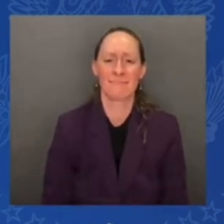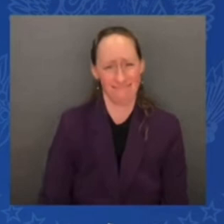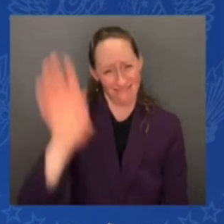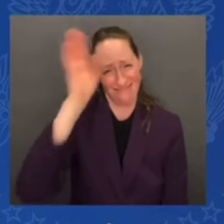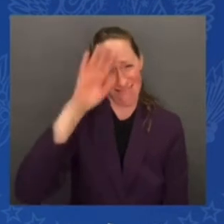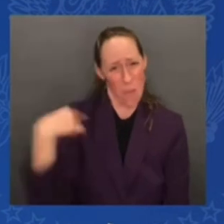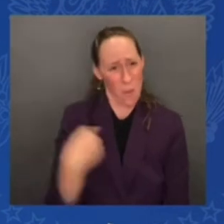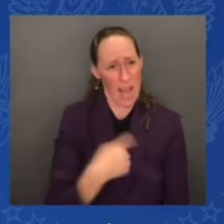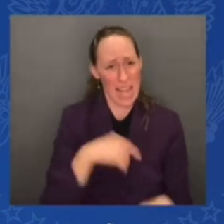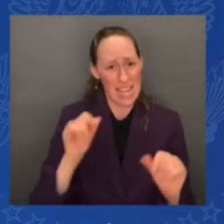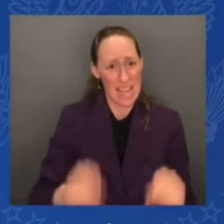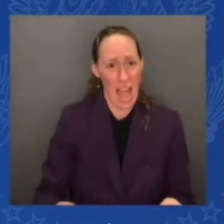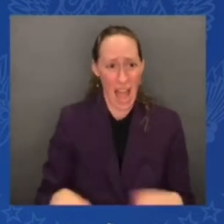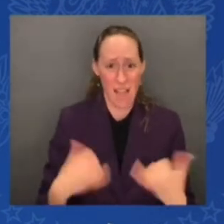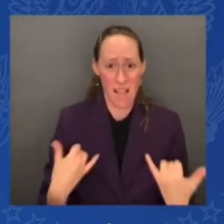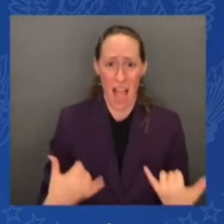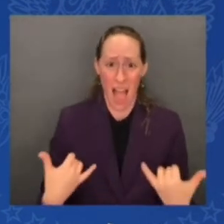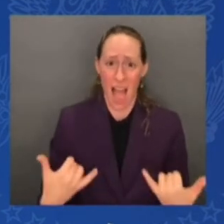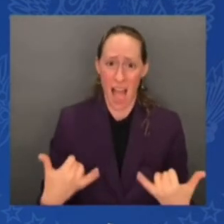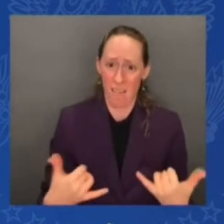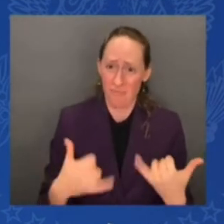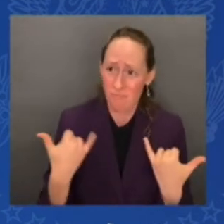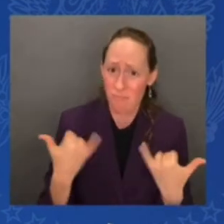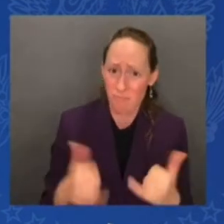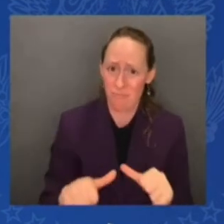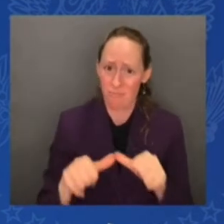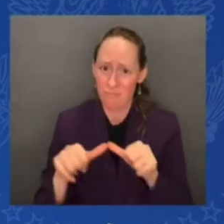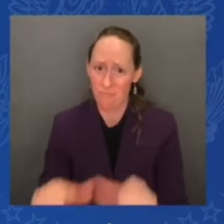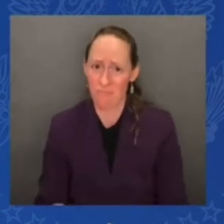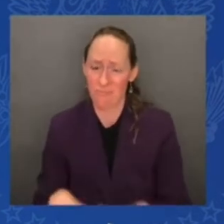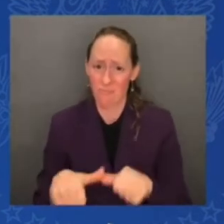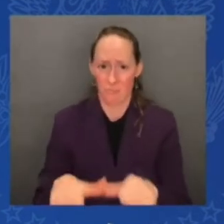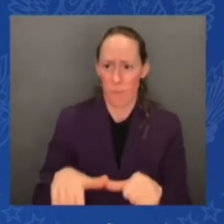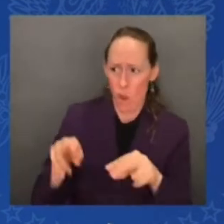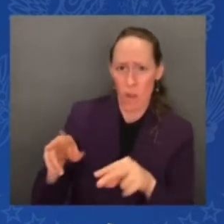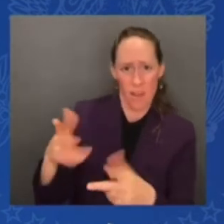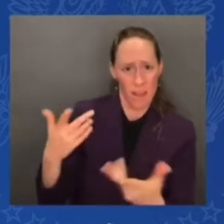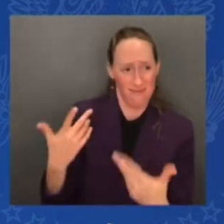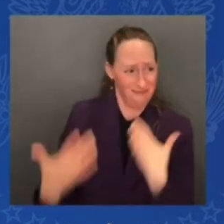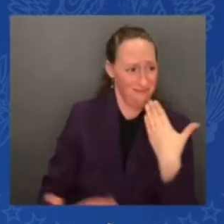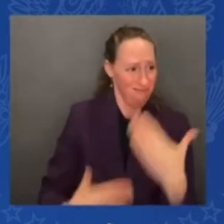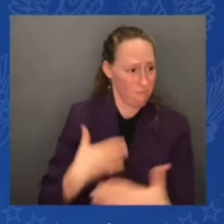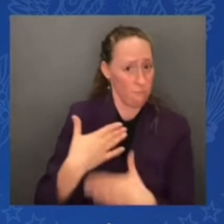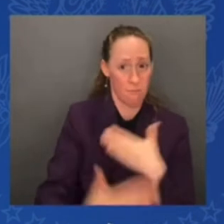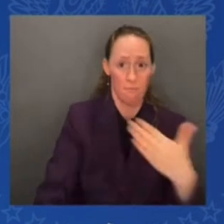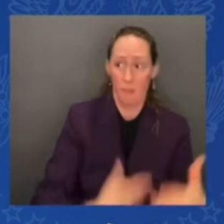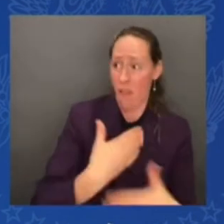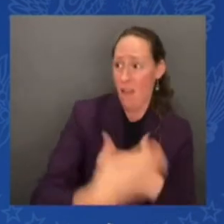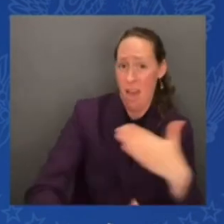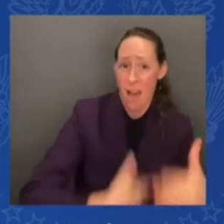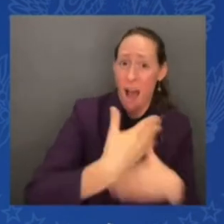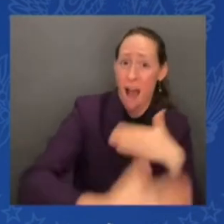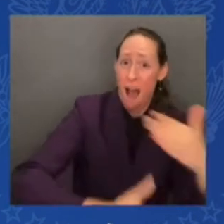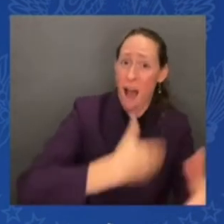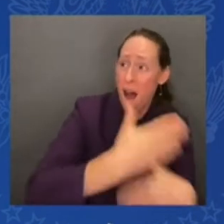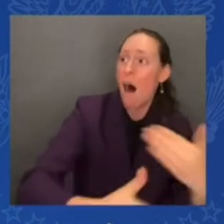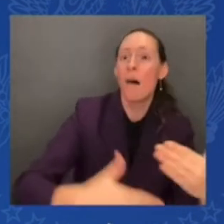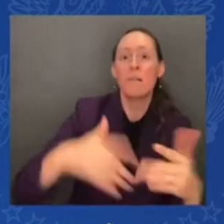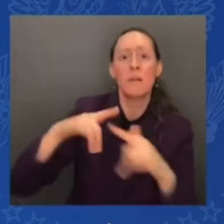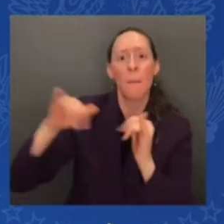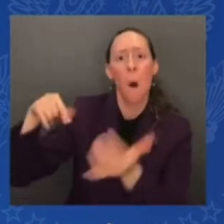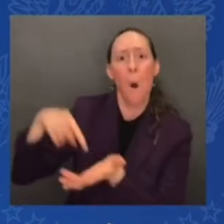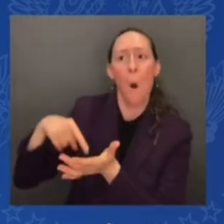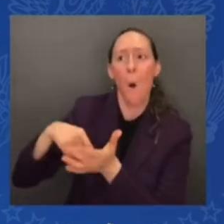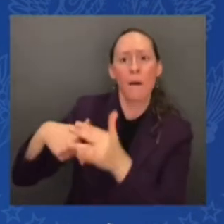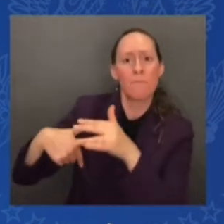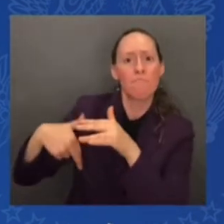this. Folks, every one of my friends in the other team in Congress voted against the clean energy investments. And the vast